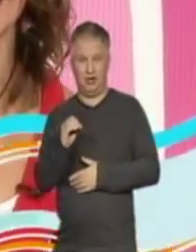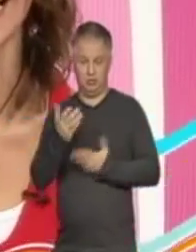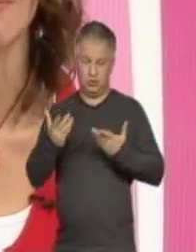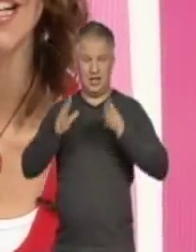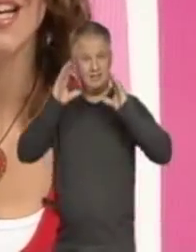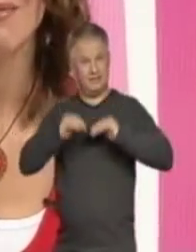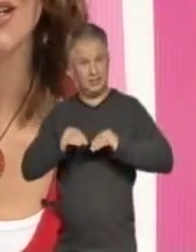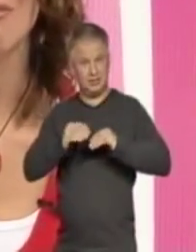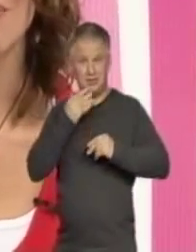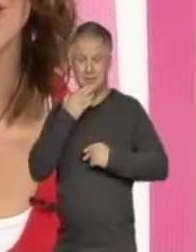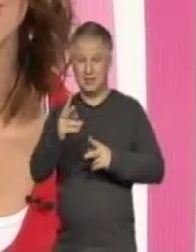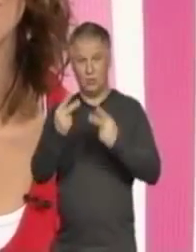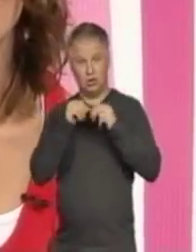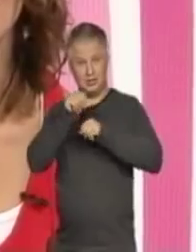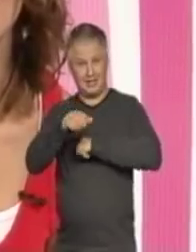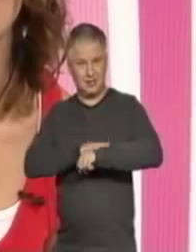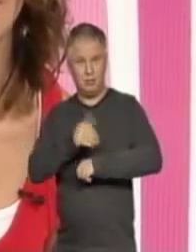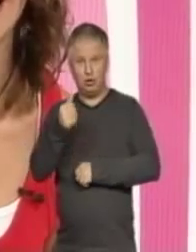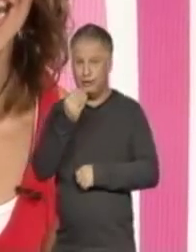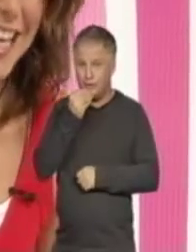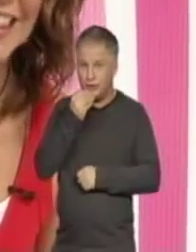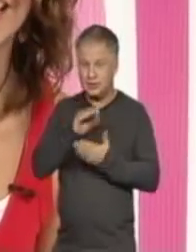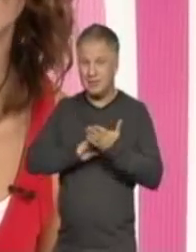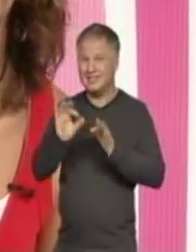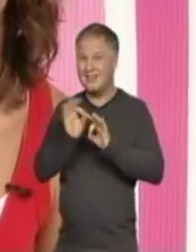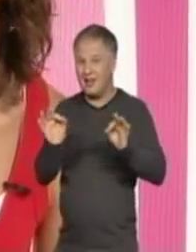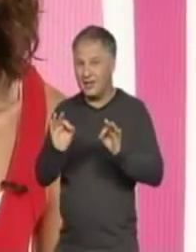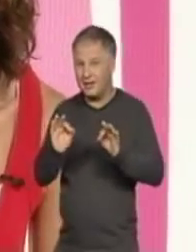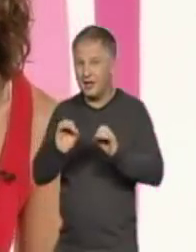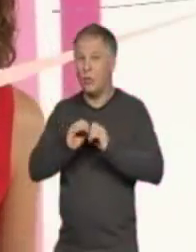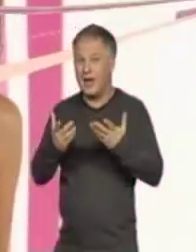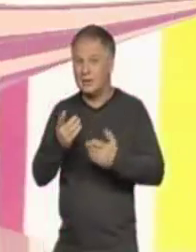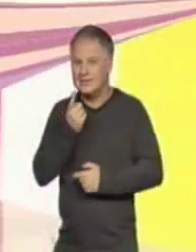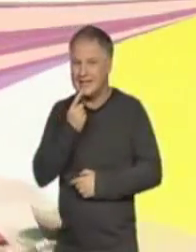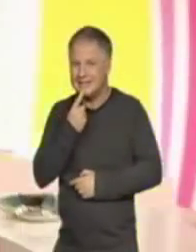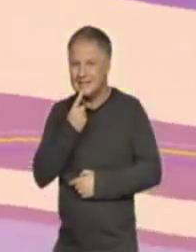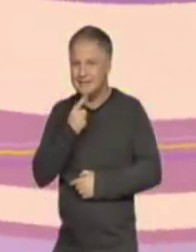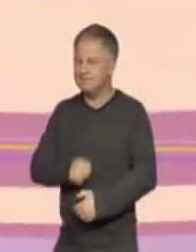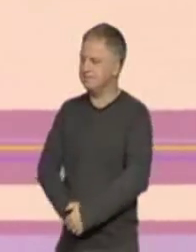join us next time, because remember, good food would be nothing without taste.